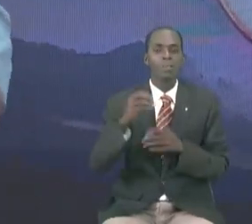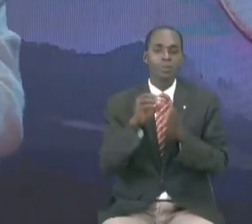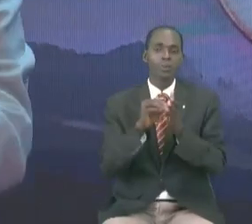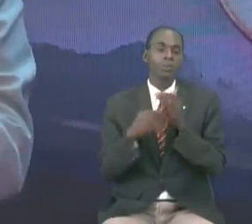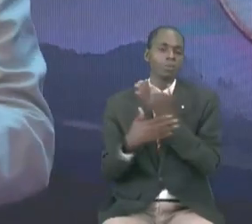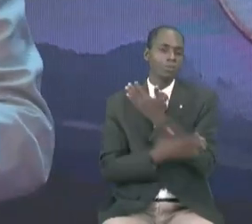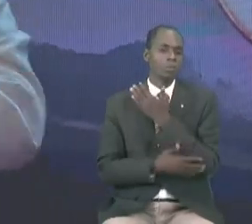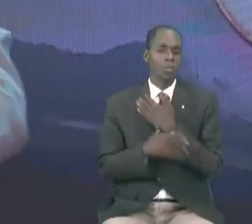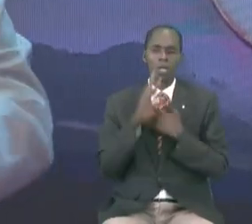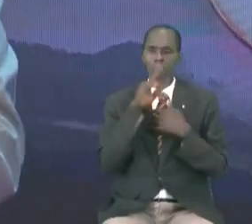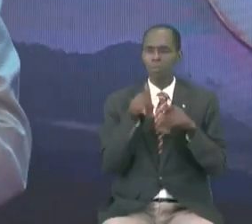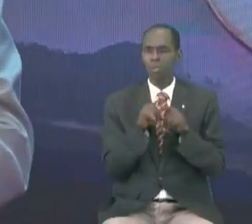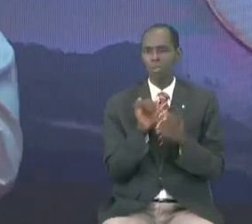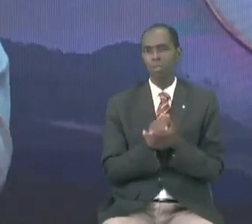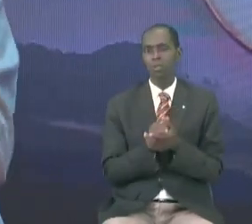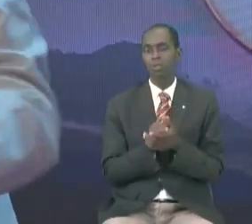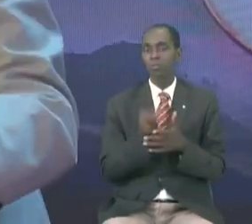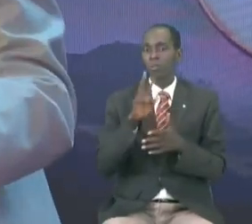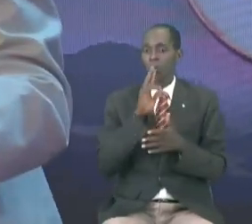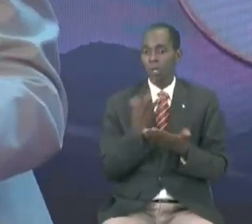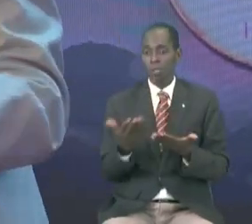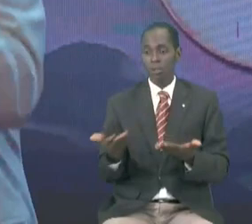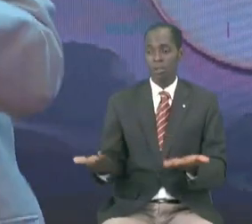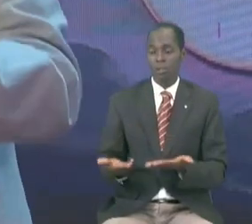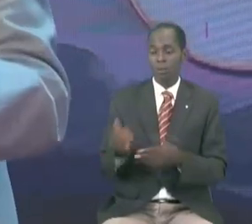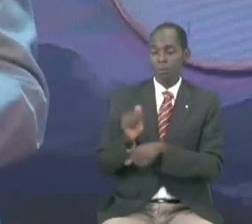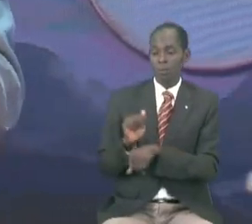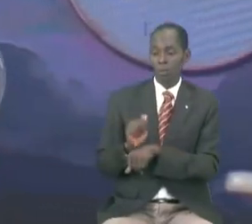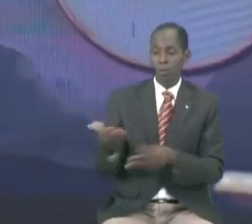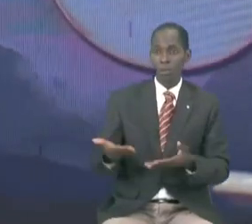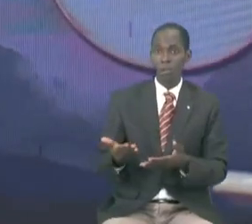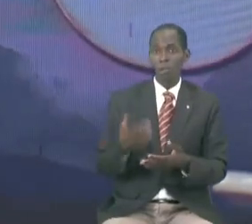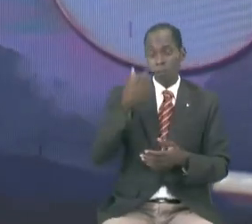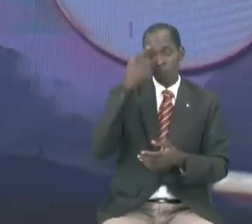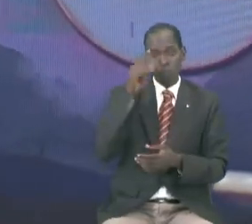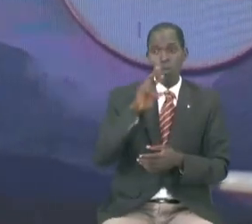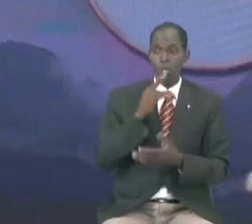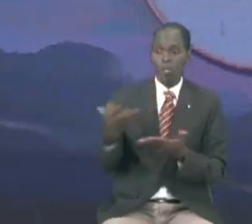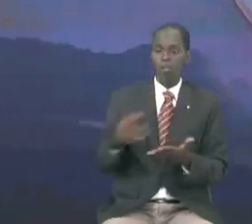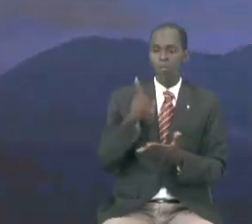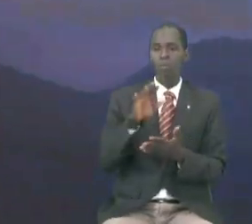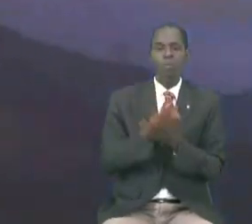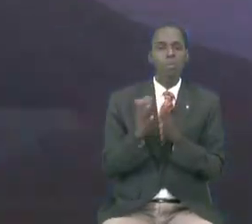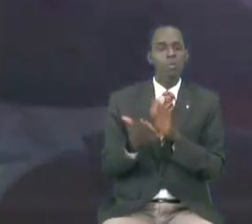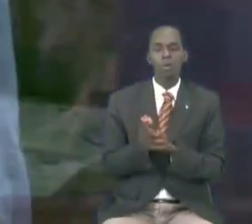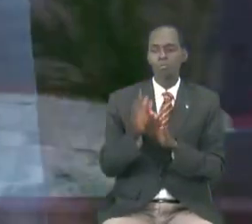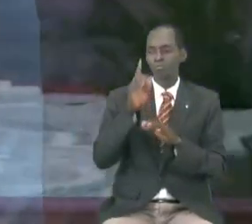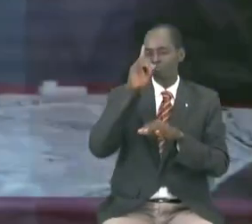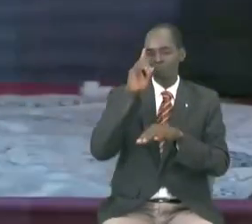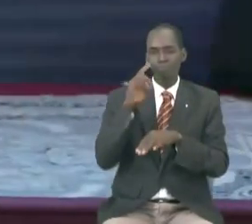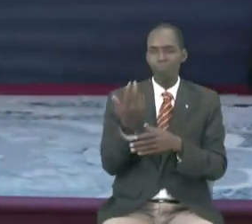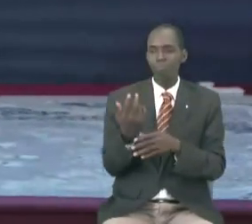that habitually. That is what you do. That's your comfort zone. And God says, arise and go to this other place.